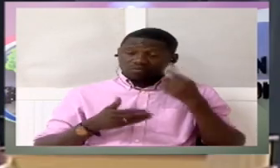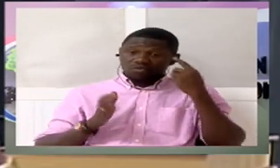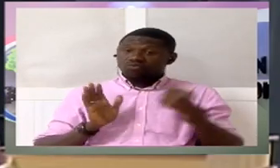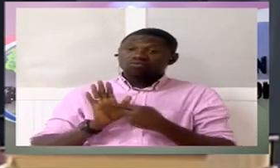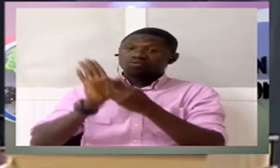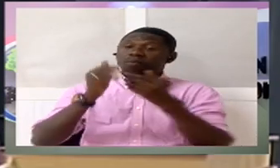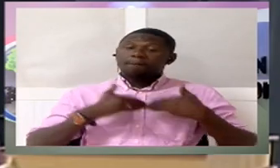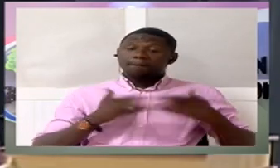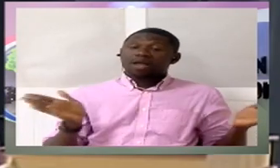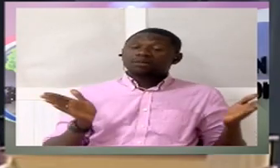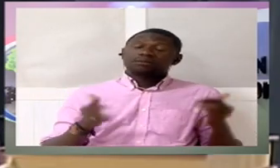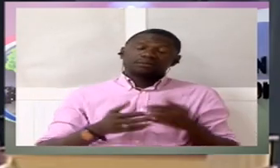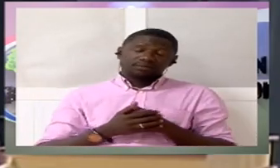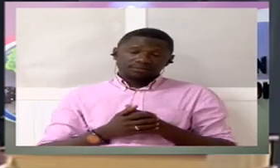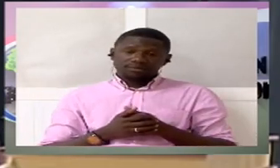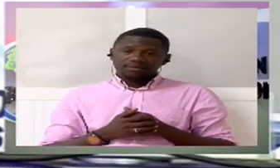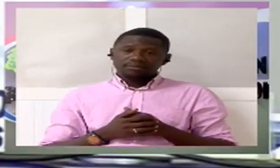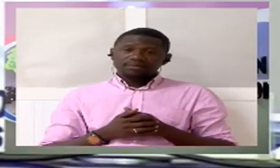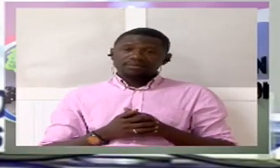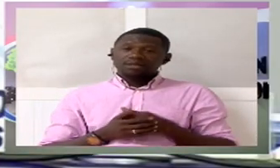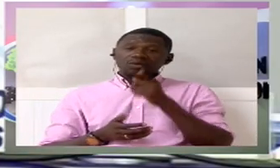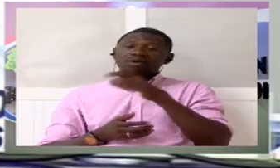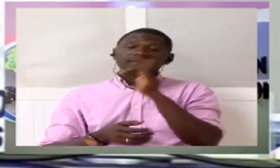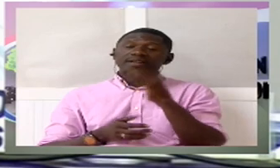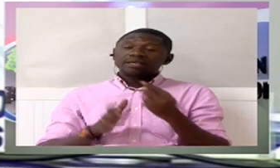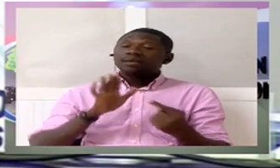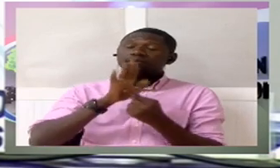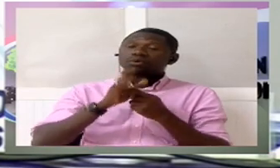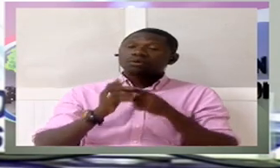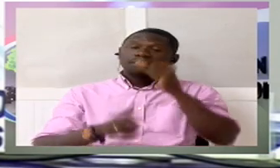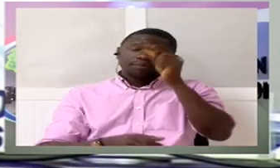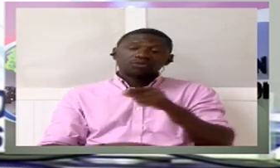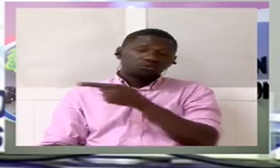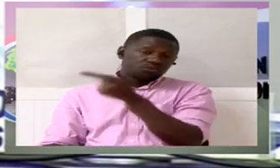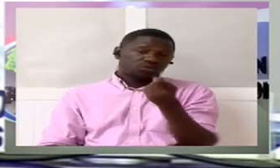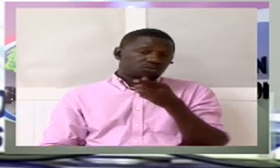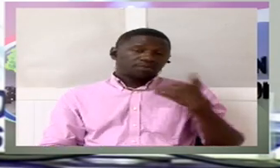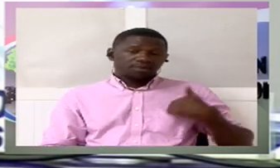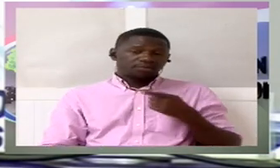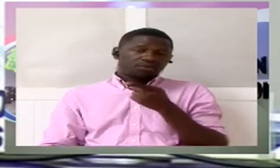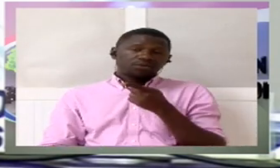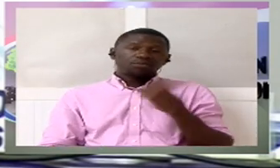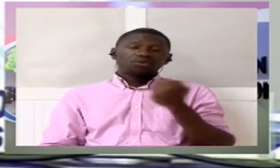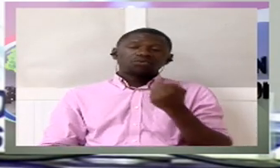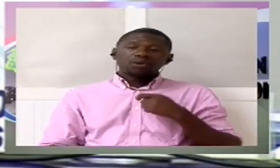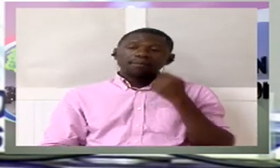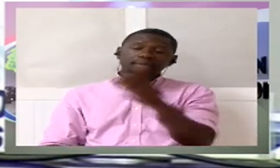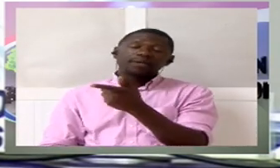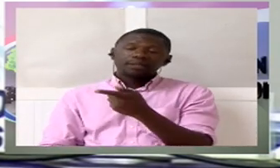nan. And why you were such a very important person to them, because you were paying